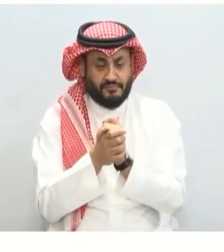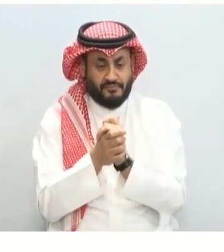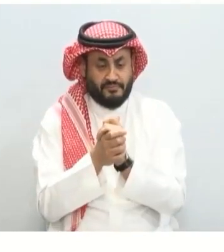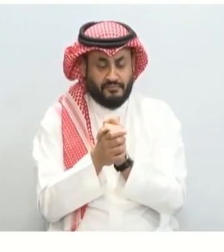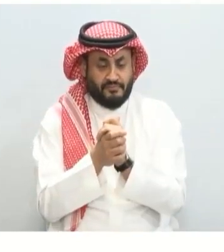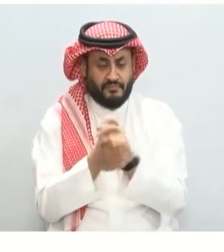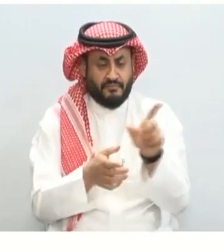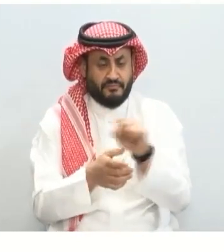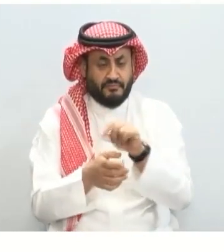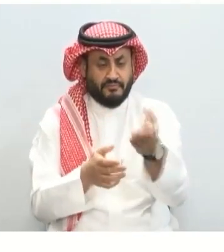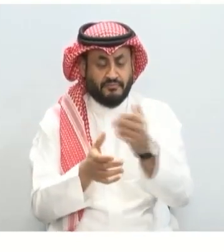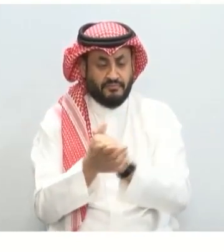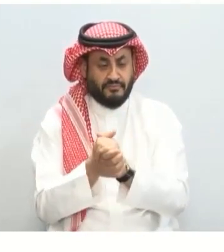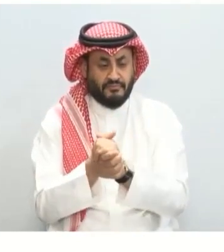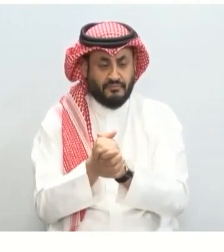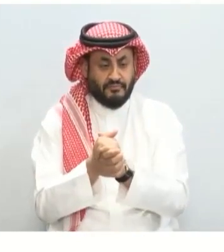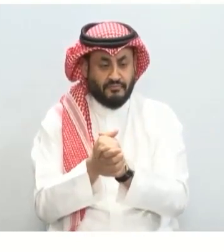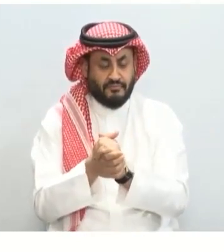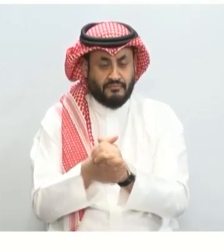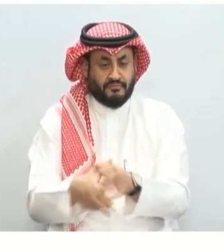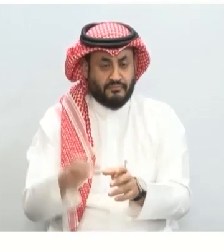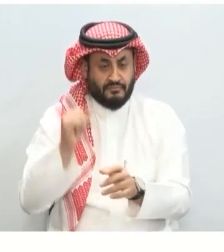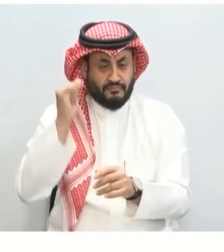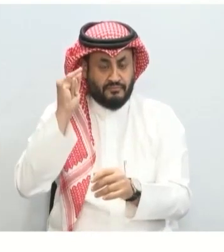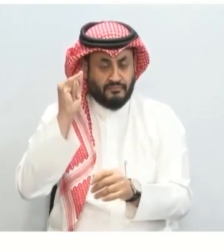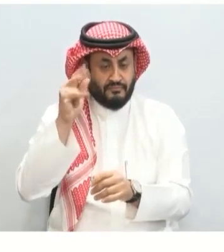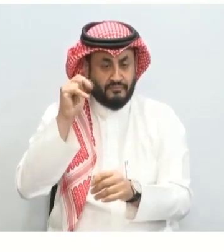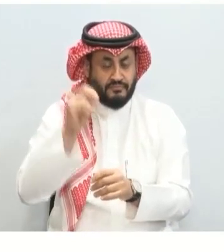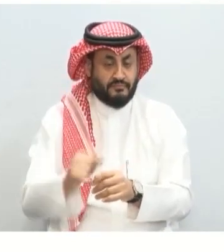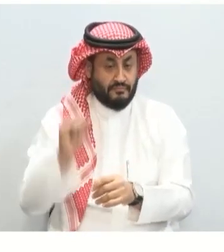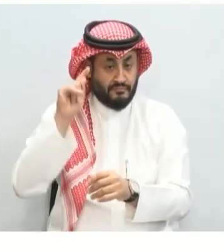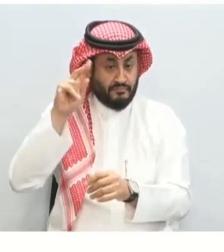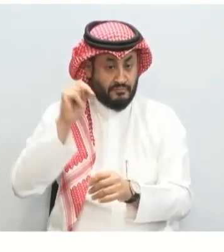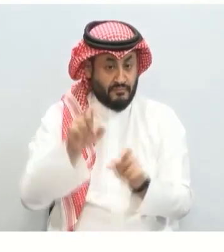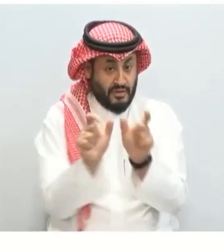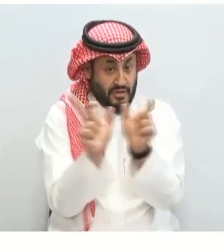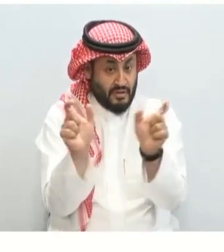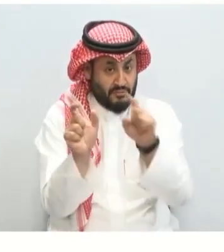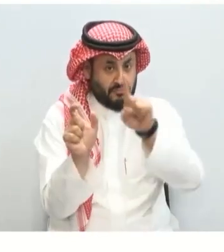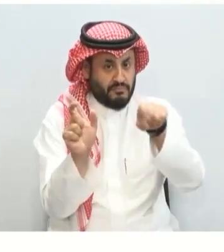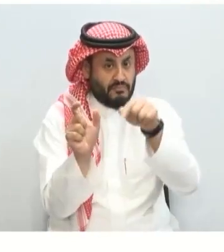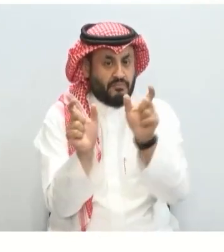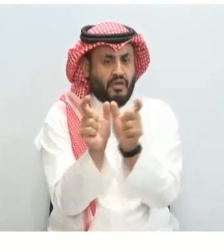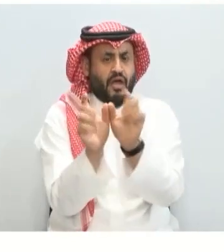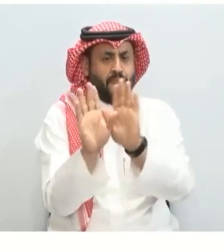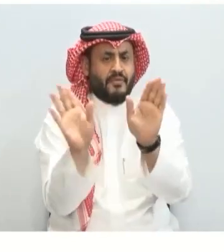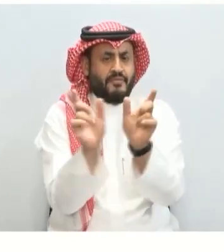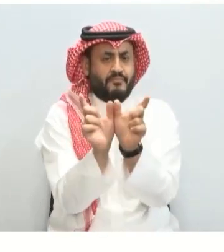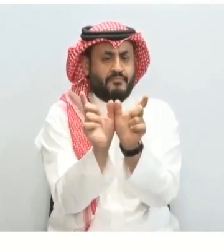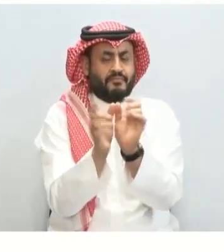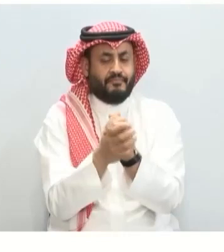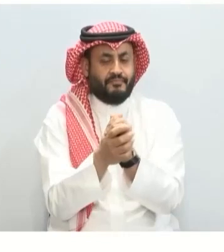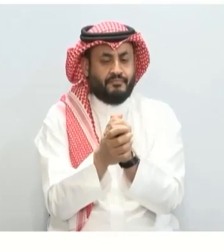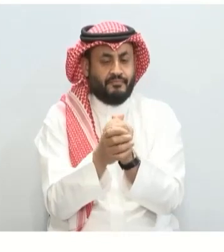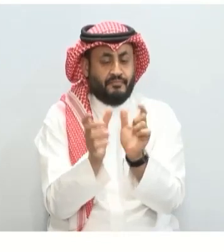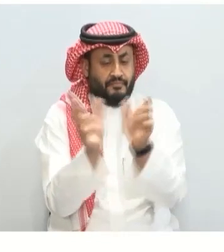For example, here I say I ran into Rima. You don't say I ran Rima into. You